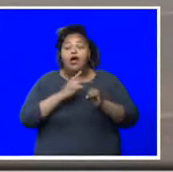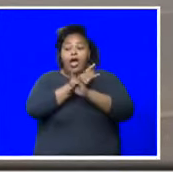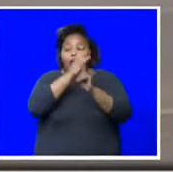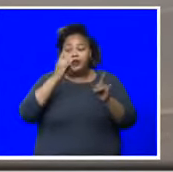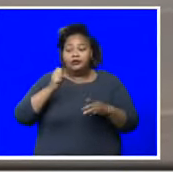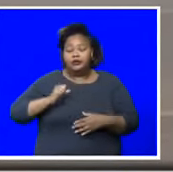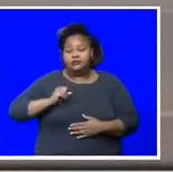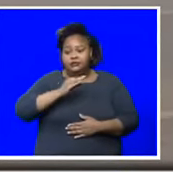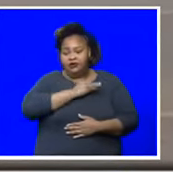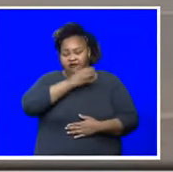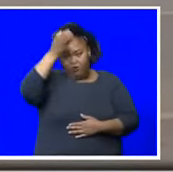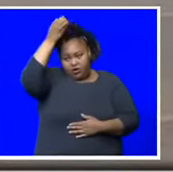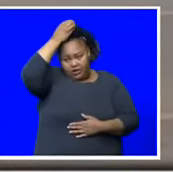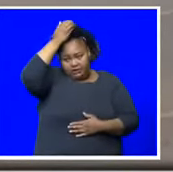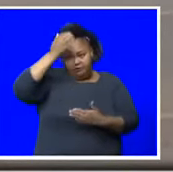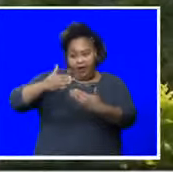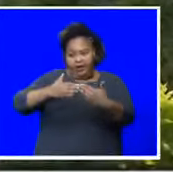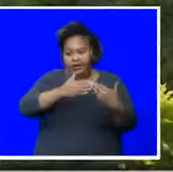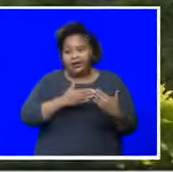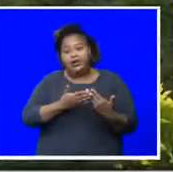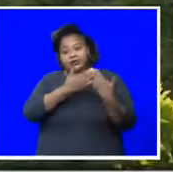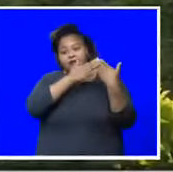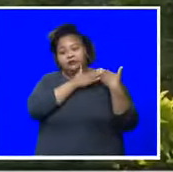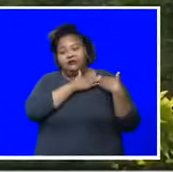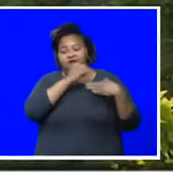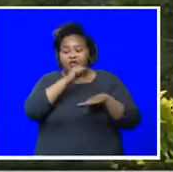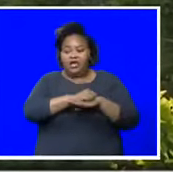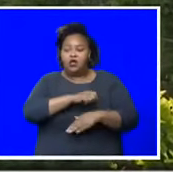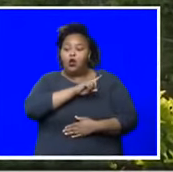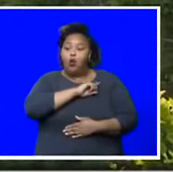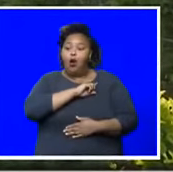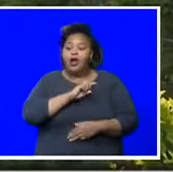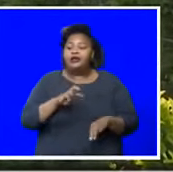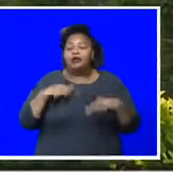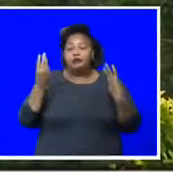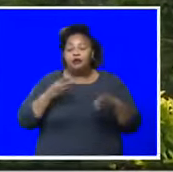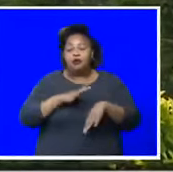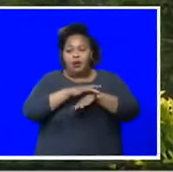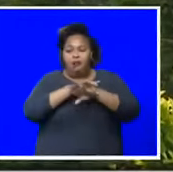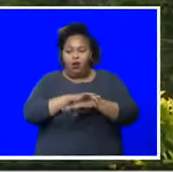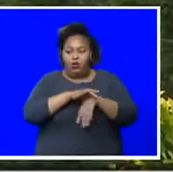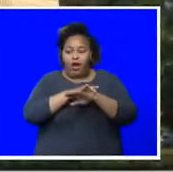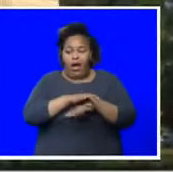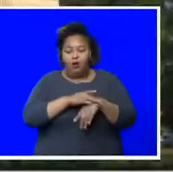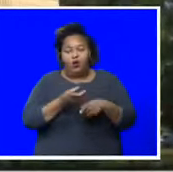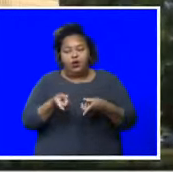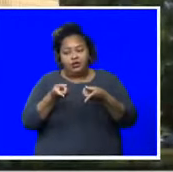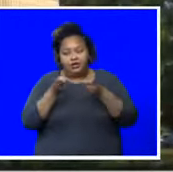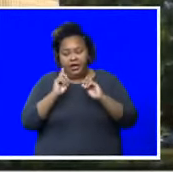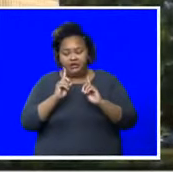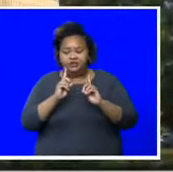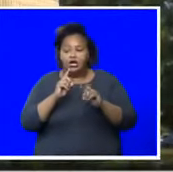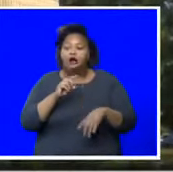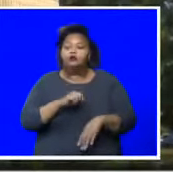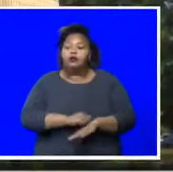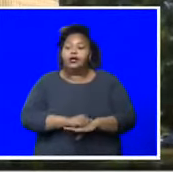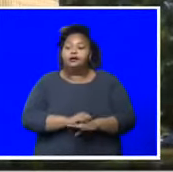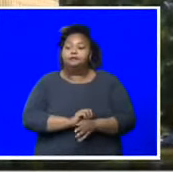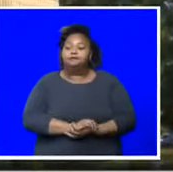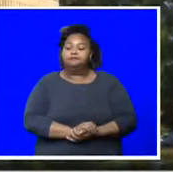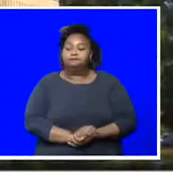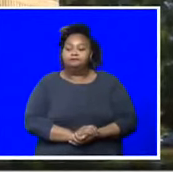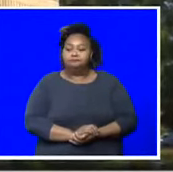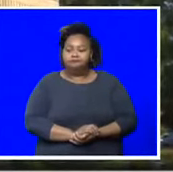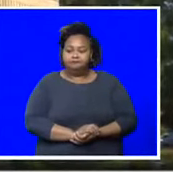tigulane engotini. Wasi basetawuthola ukuthi kwendekeni baboneke ukuthi utiphi tinhlangosi lebangaticinisa kude kuphepha etibhedlela.